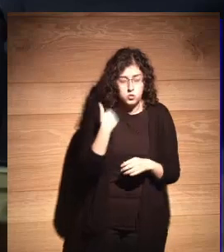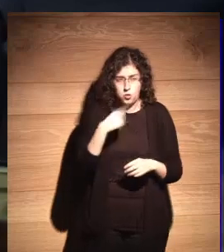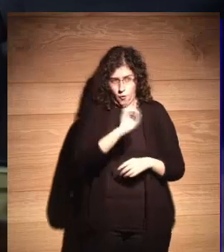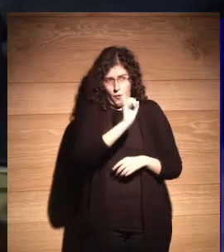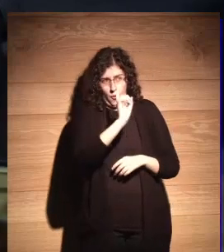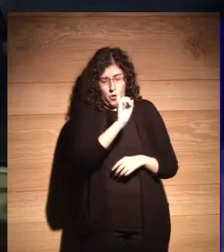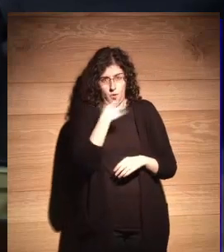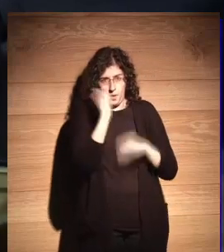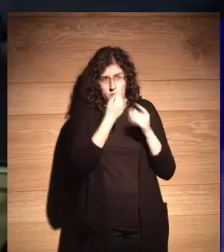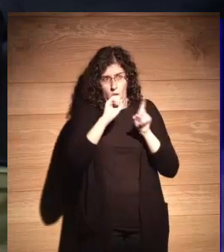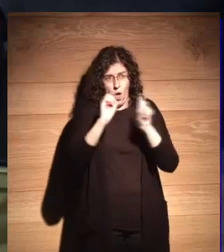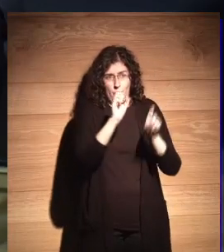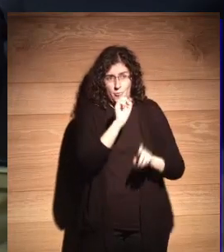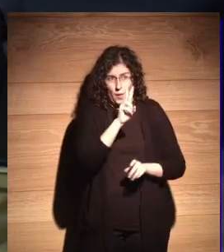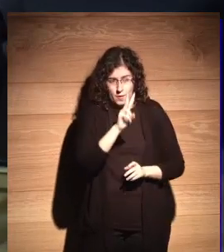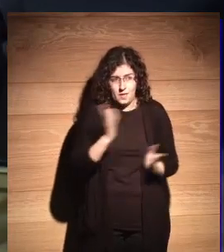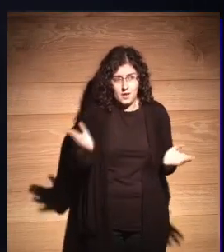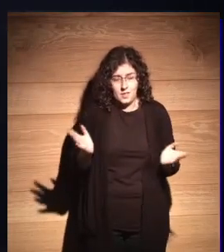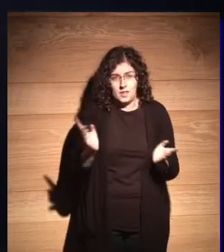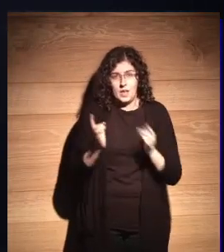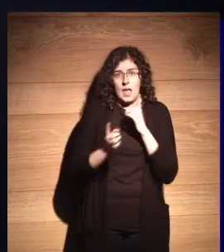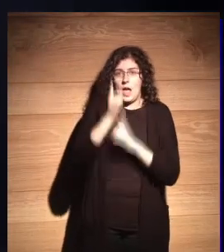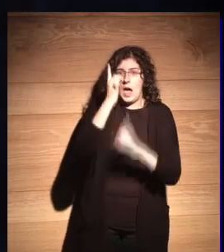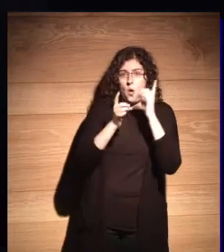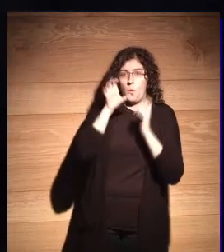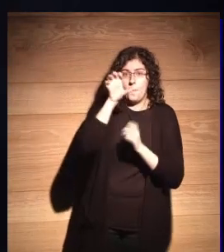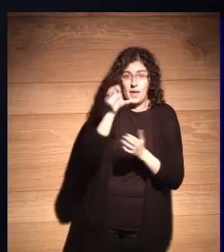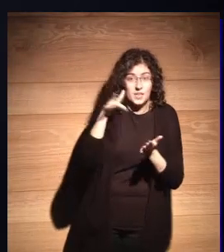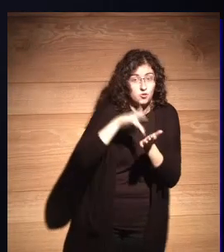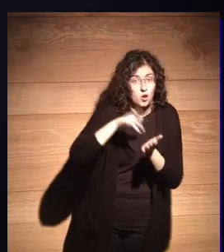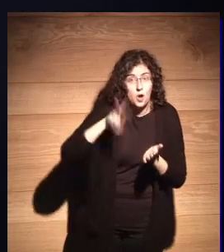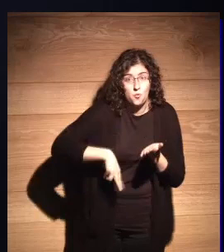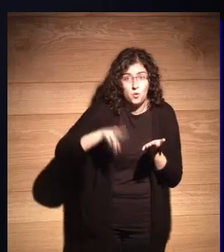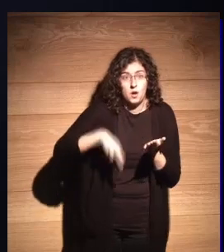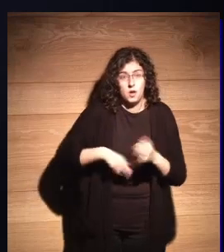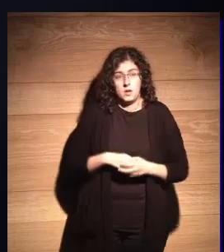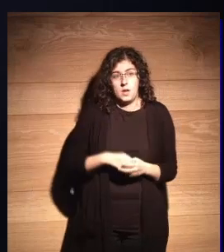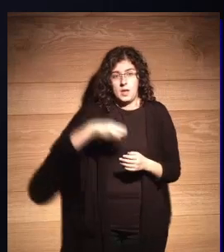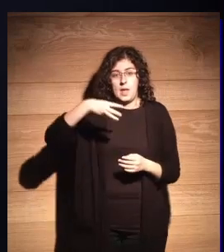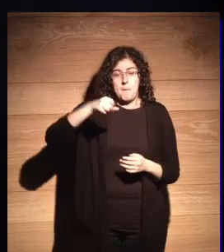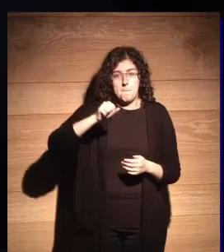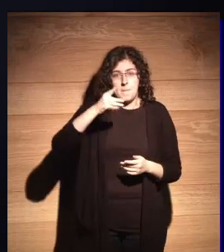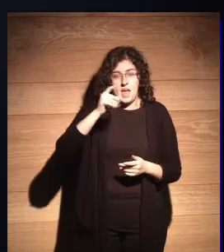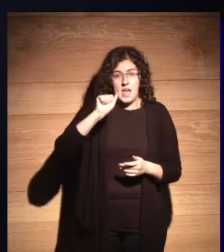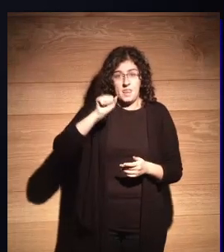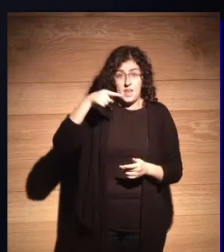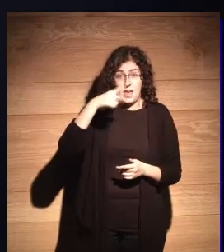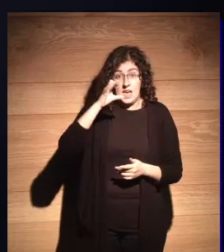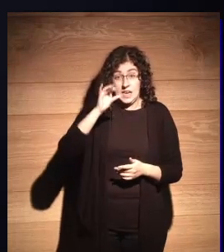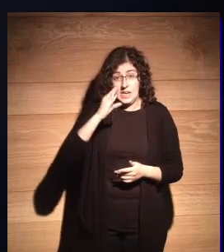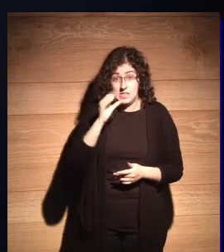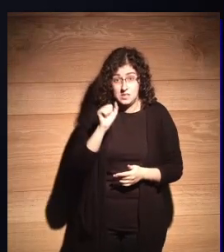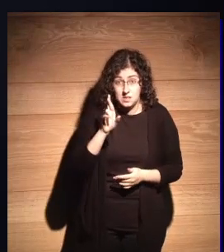been yet? Or? There's 2 that I often refer to. Hay 2 a los que hago mucha